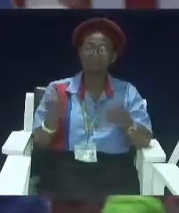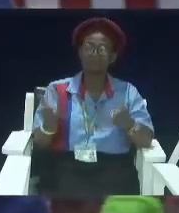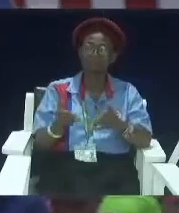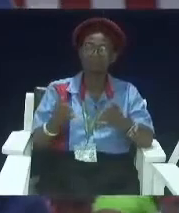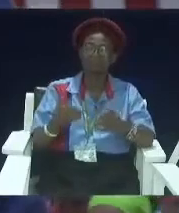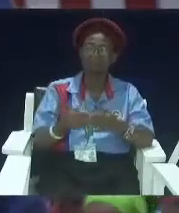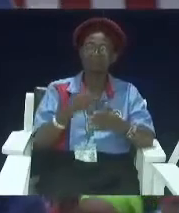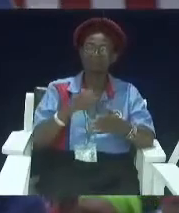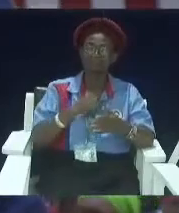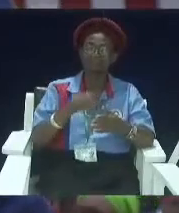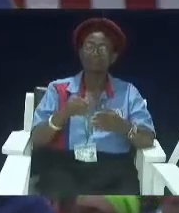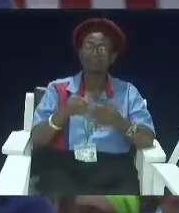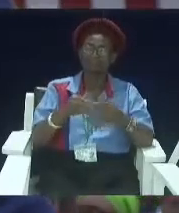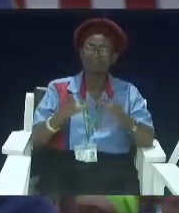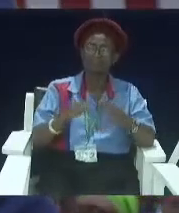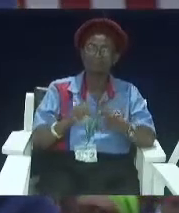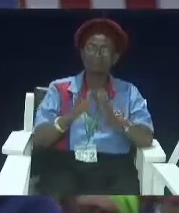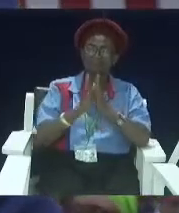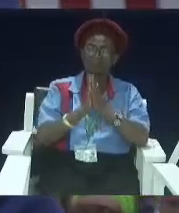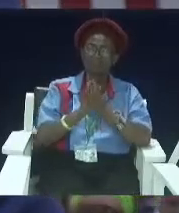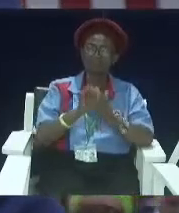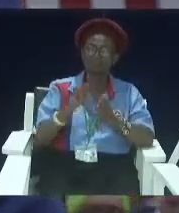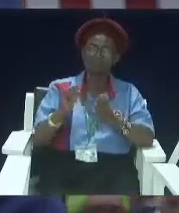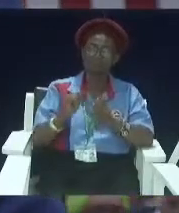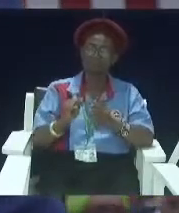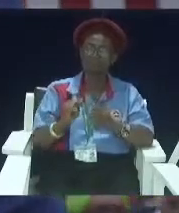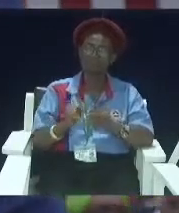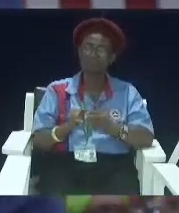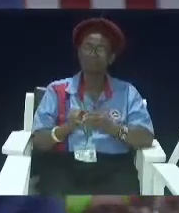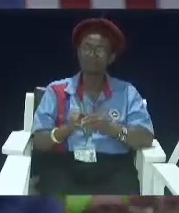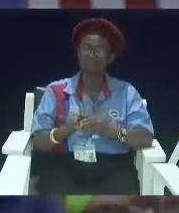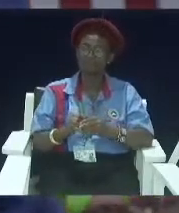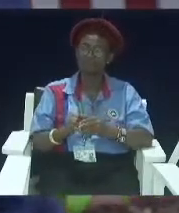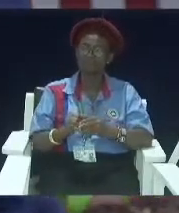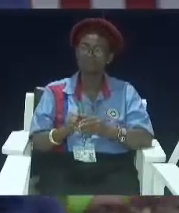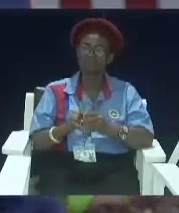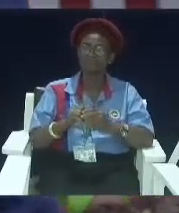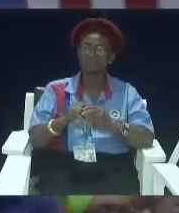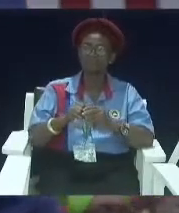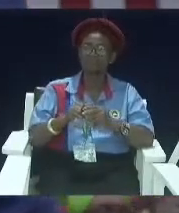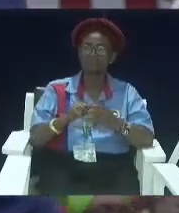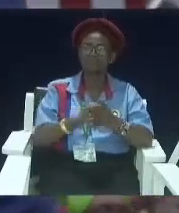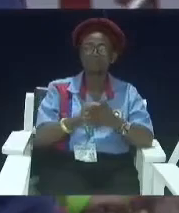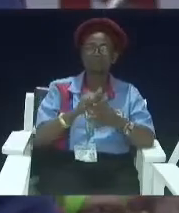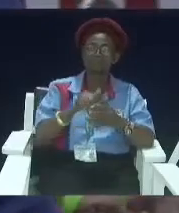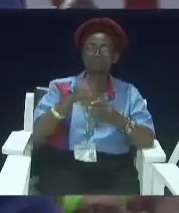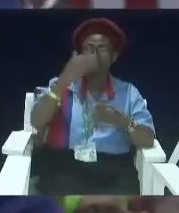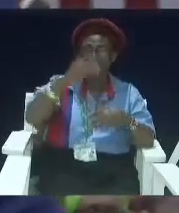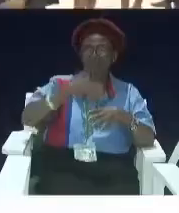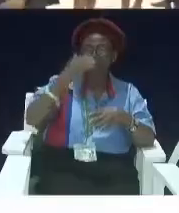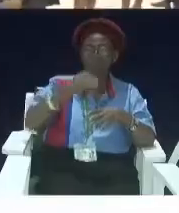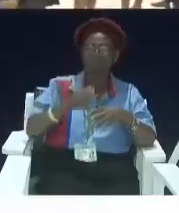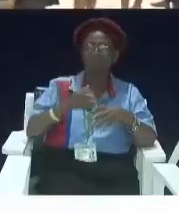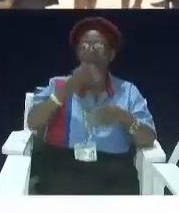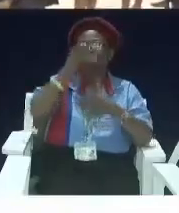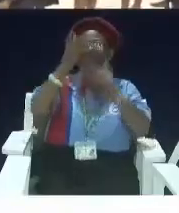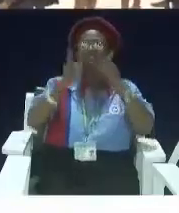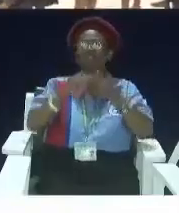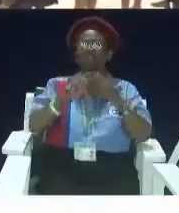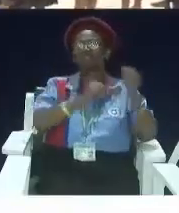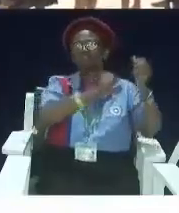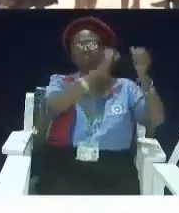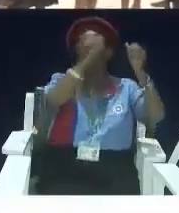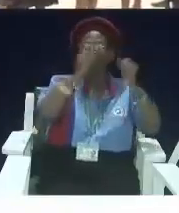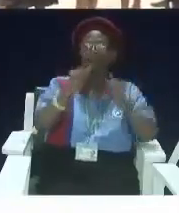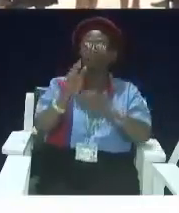who are already in the front, cry to the Almighty God, tell him, please